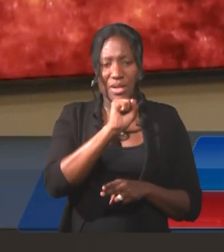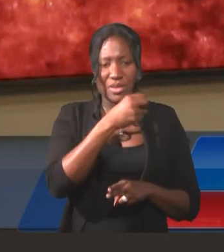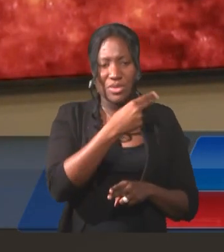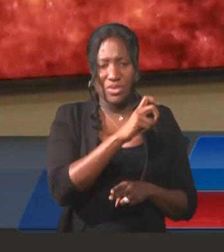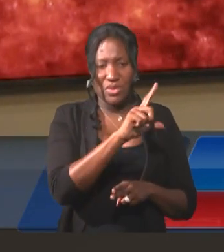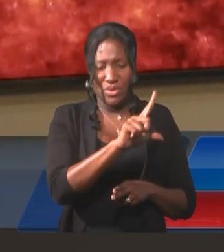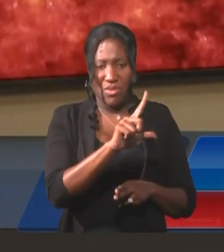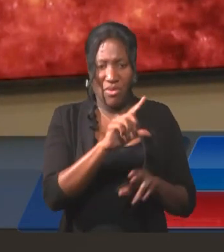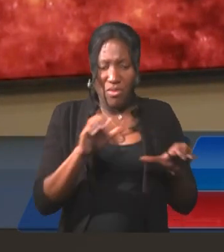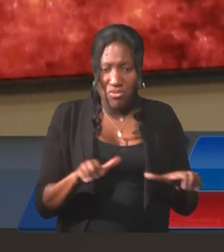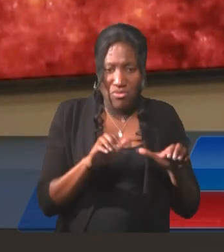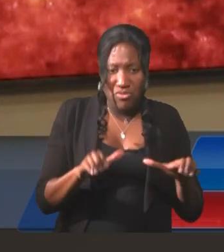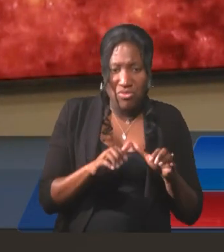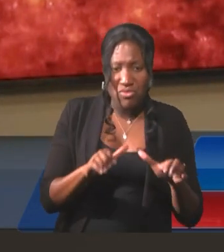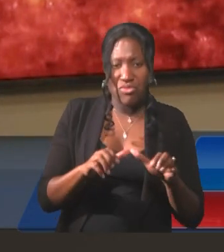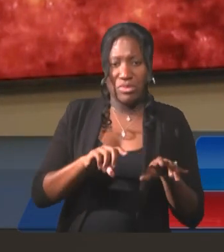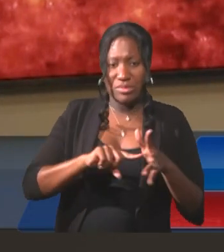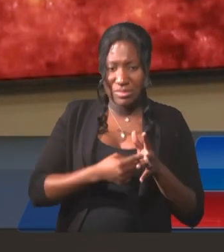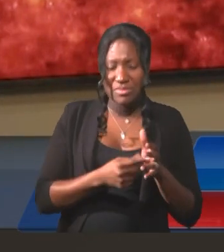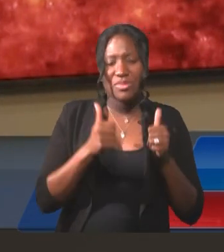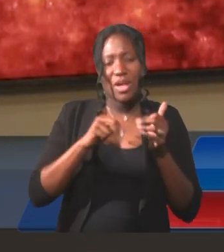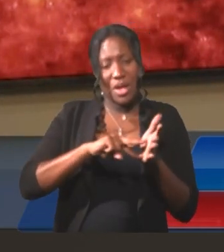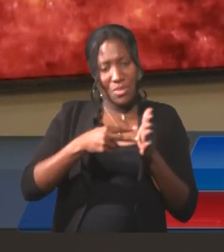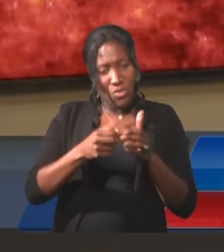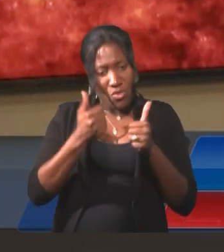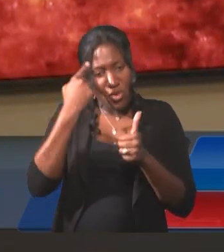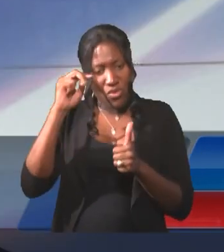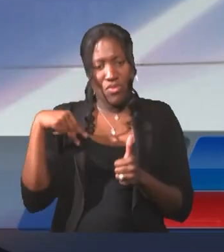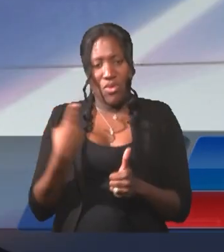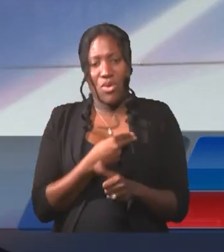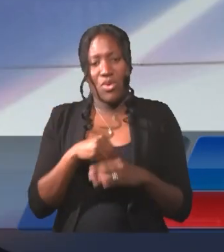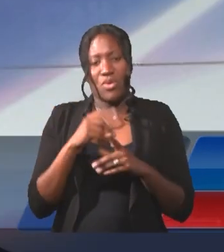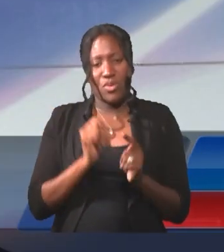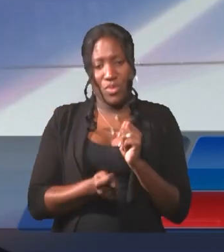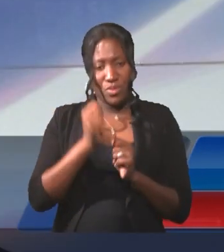speed ahead, it augurs well for us in Trinidad and Tobago. And in other